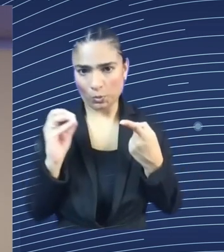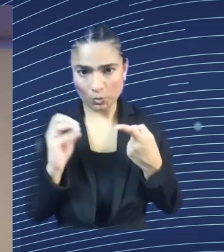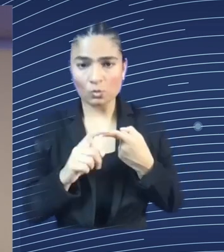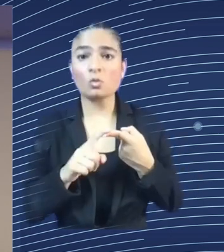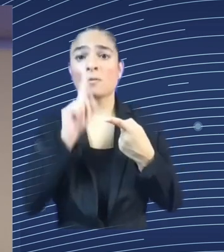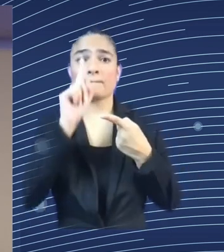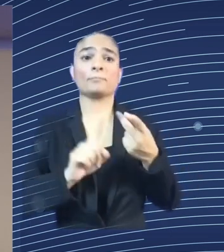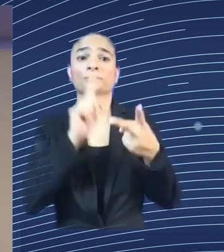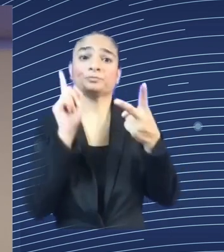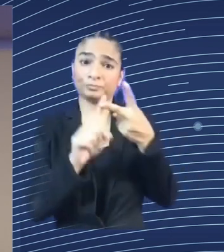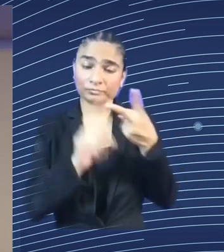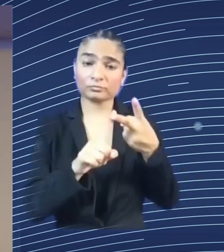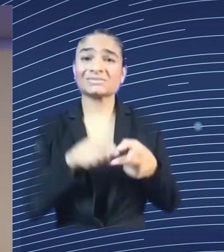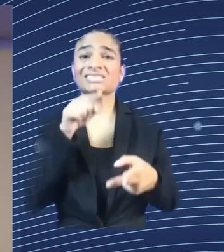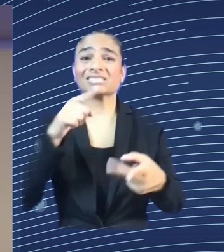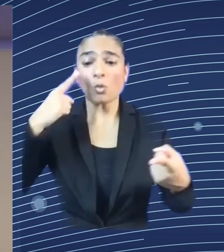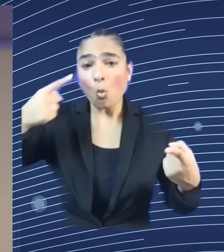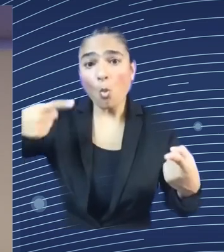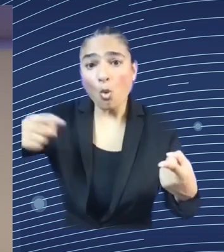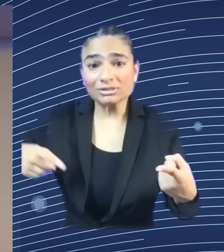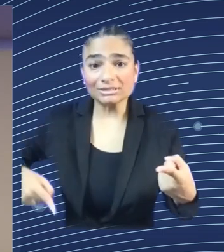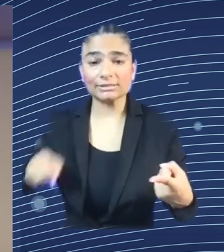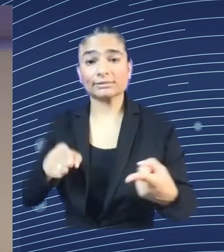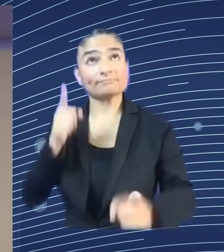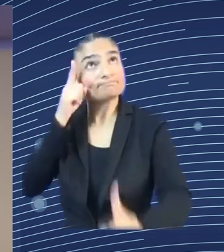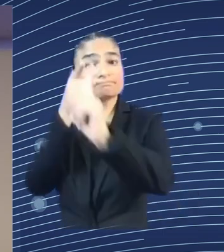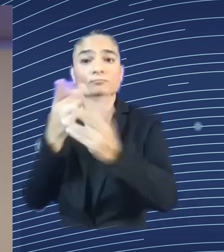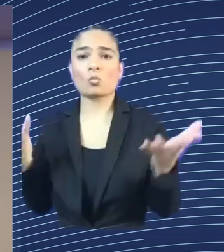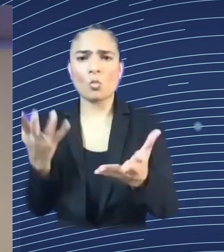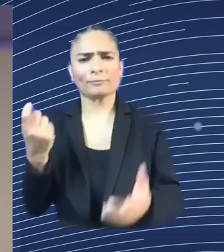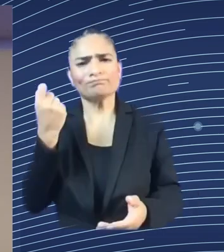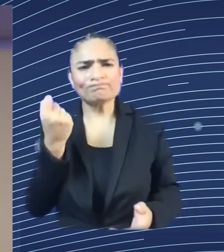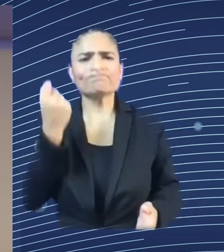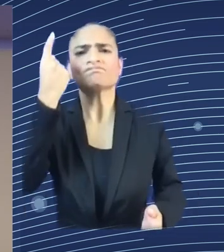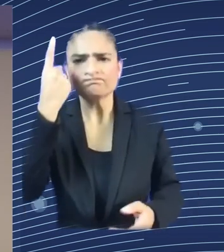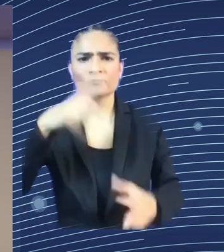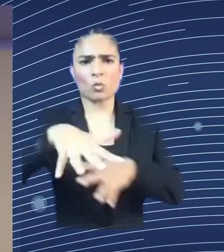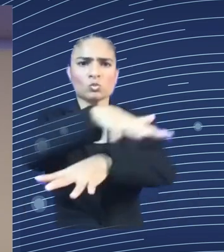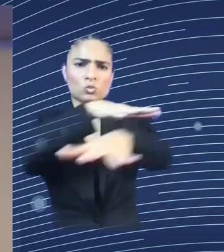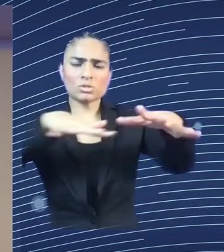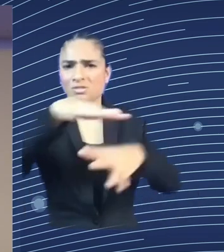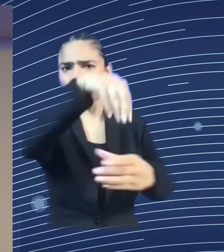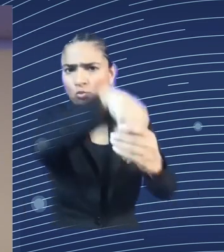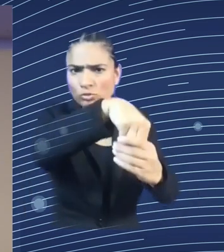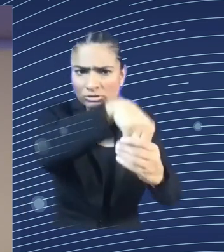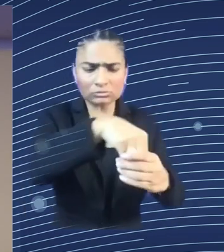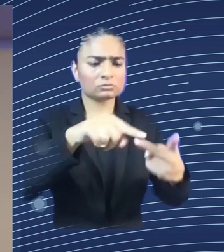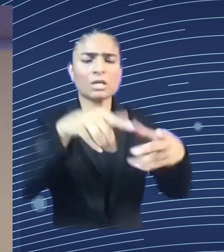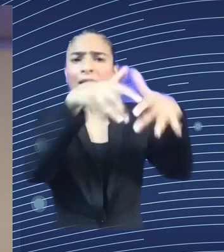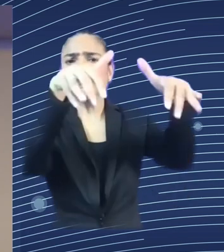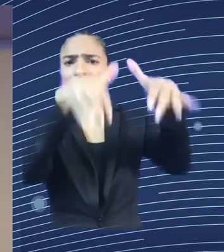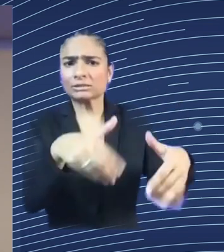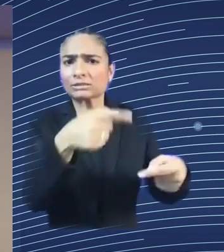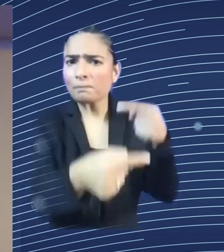system operates, we don't have the expertise. We have the expertise on analyzing a system, but we don't have the expertise of the concrete sector